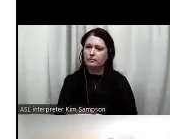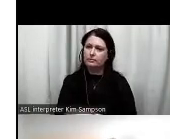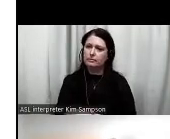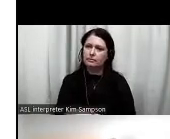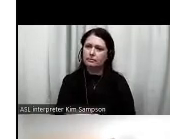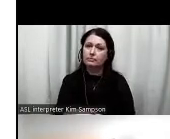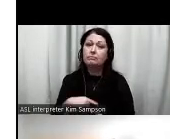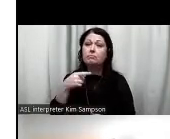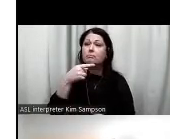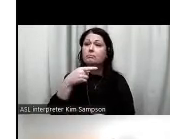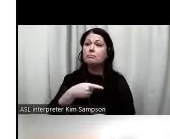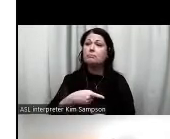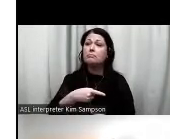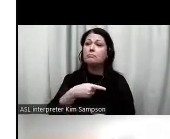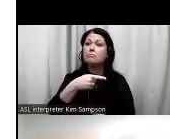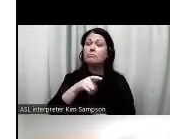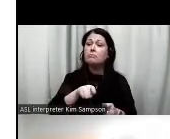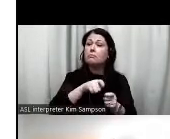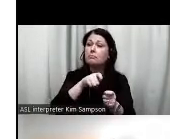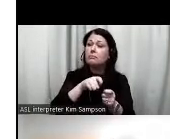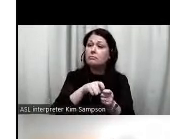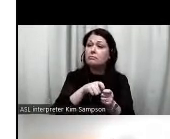you can find them, you know, specific